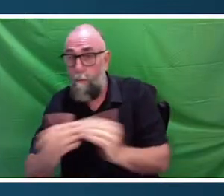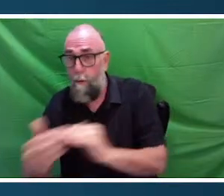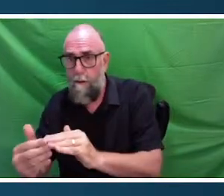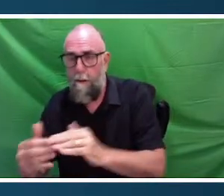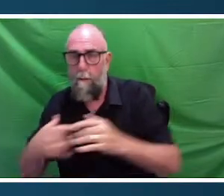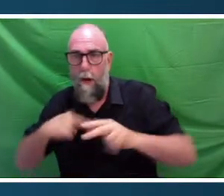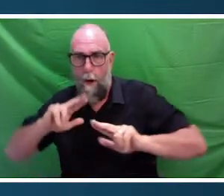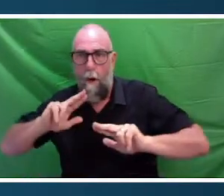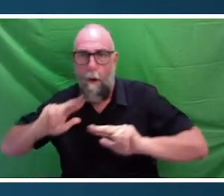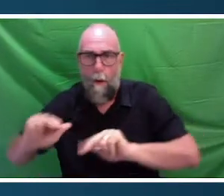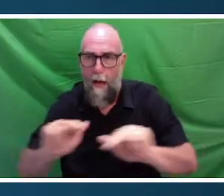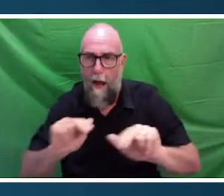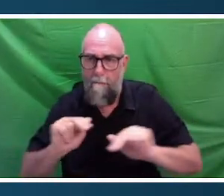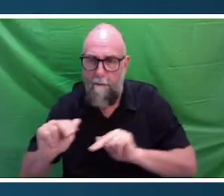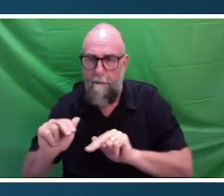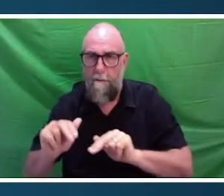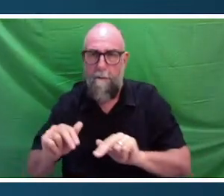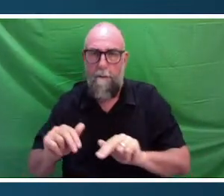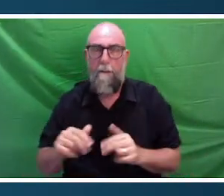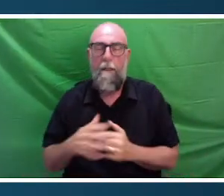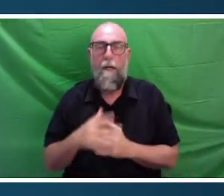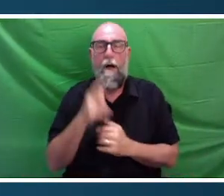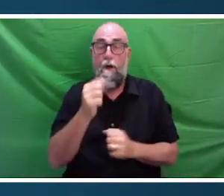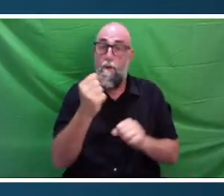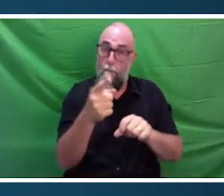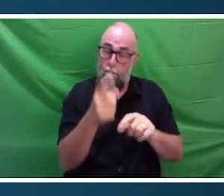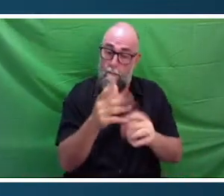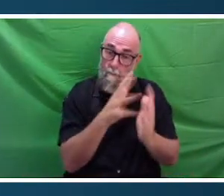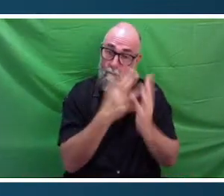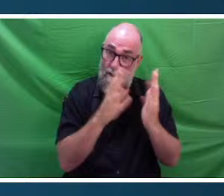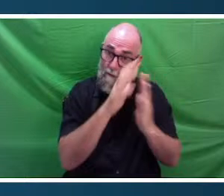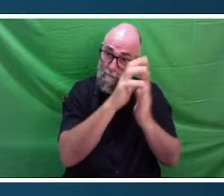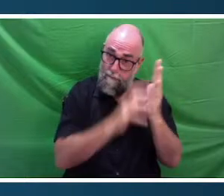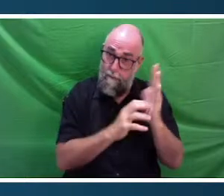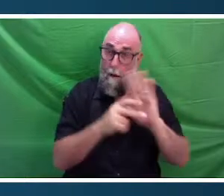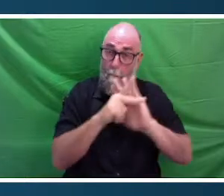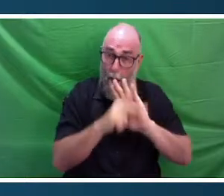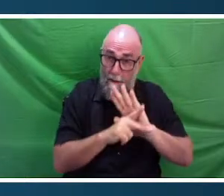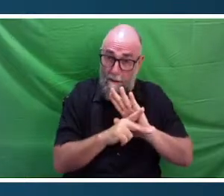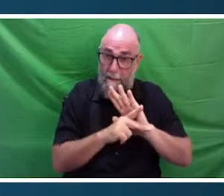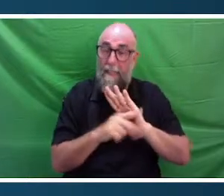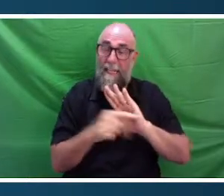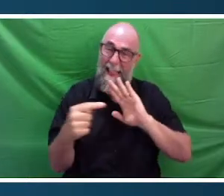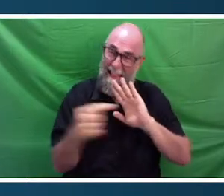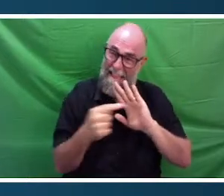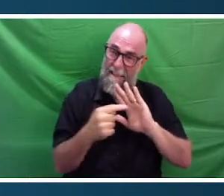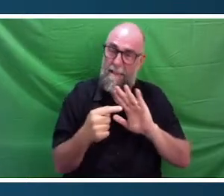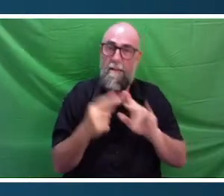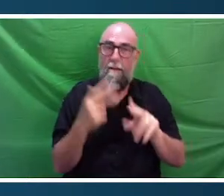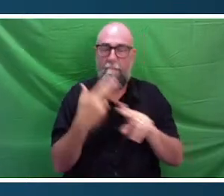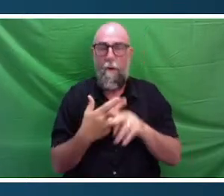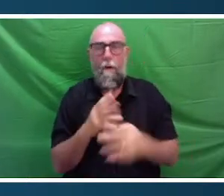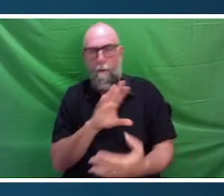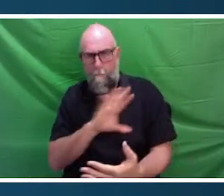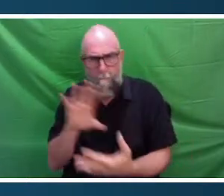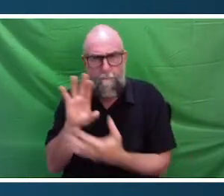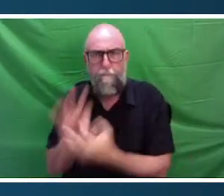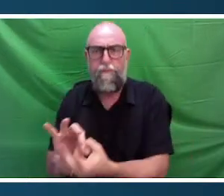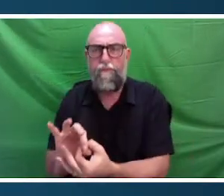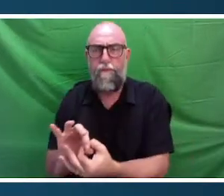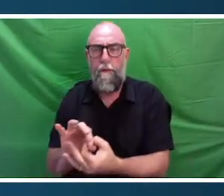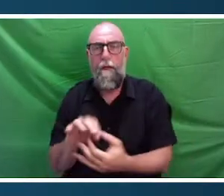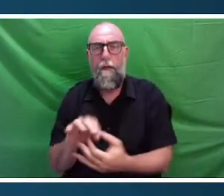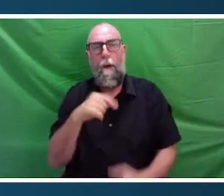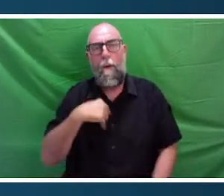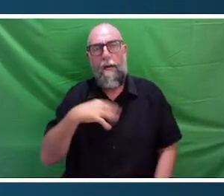policy making or your different work distances you from these communities, let the memories of compromised